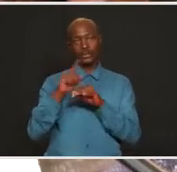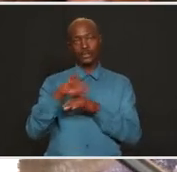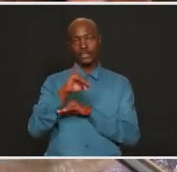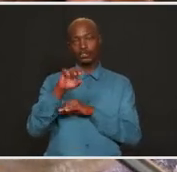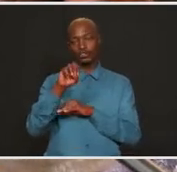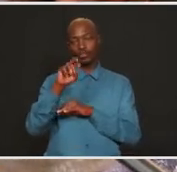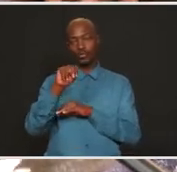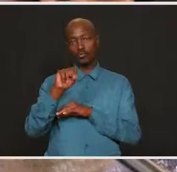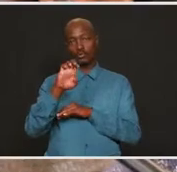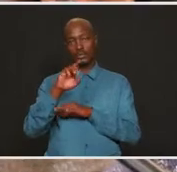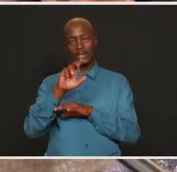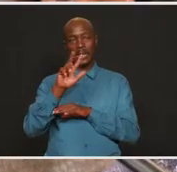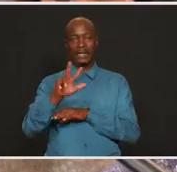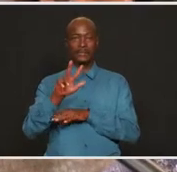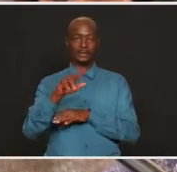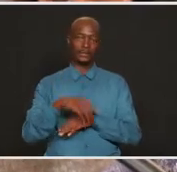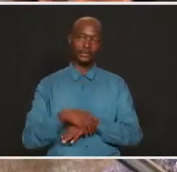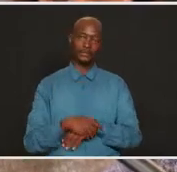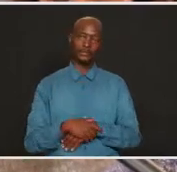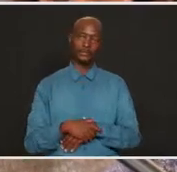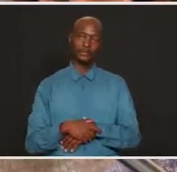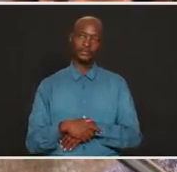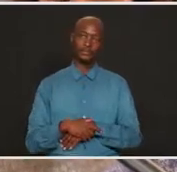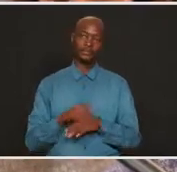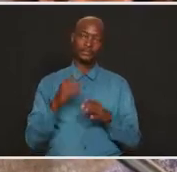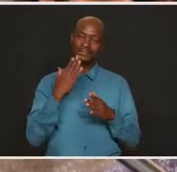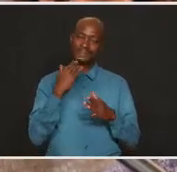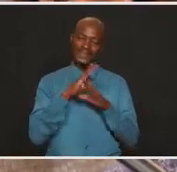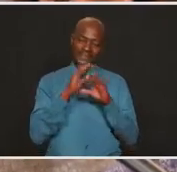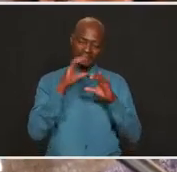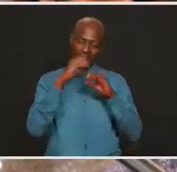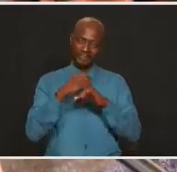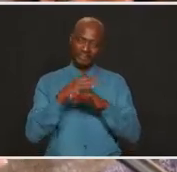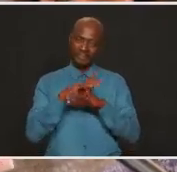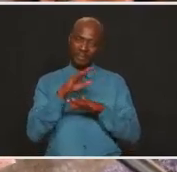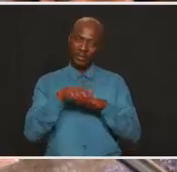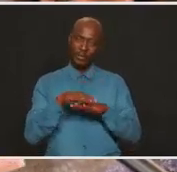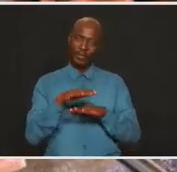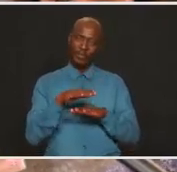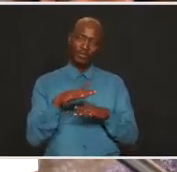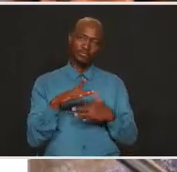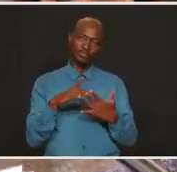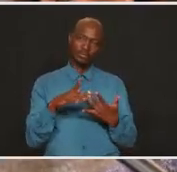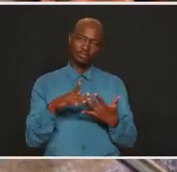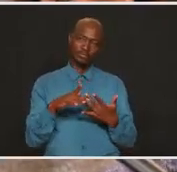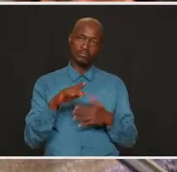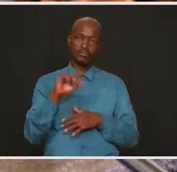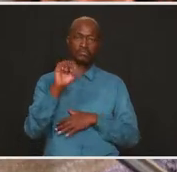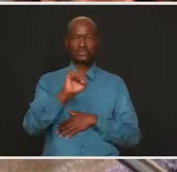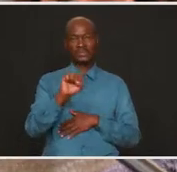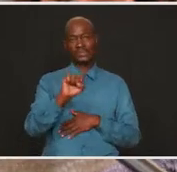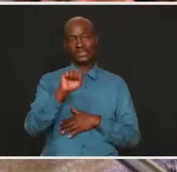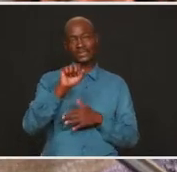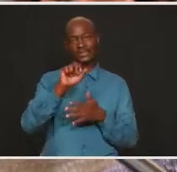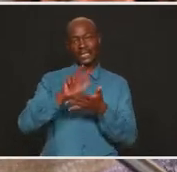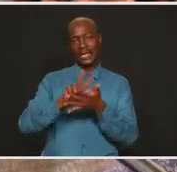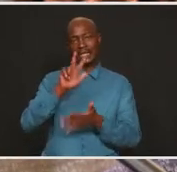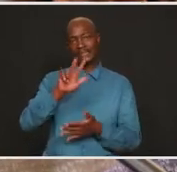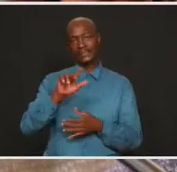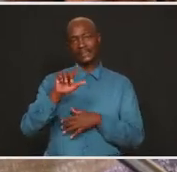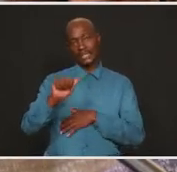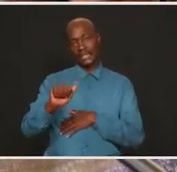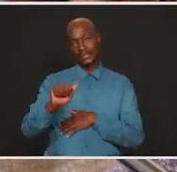zone 8. let us zoom in into section 18a